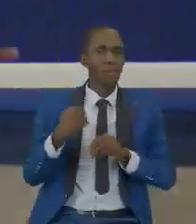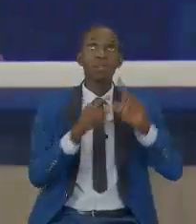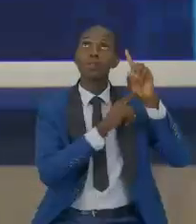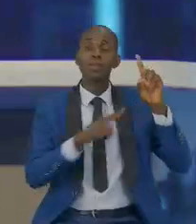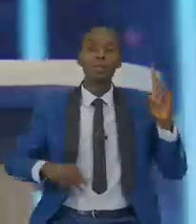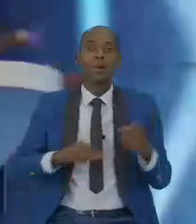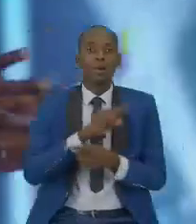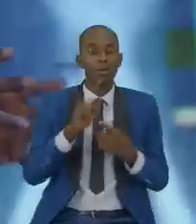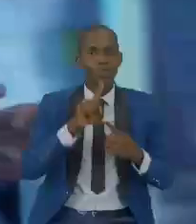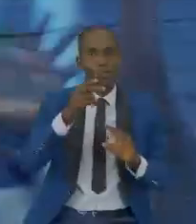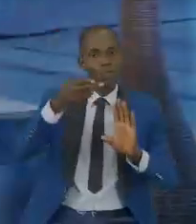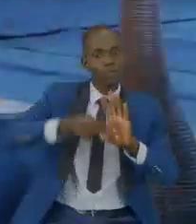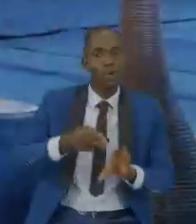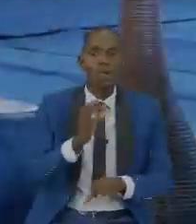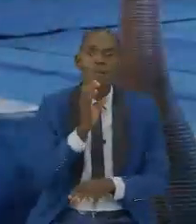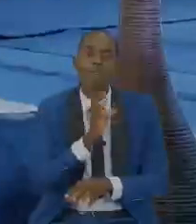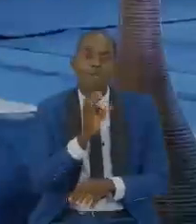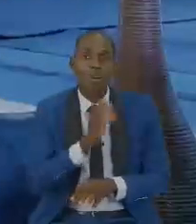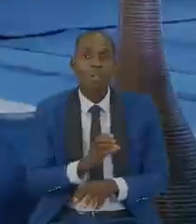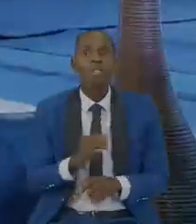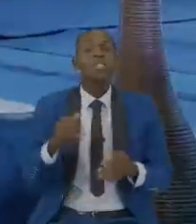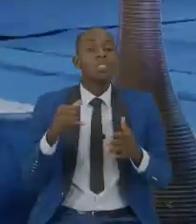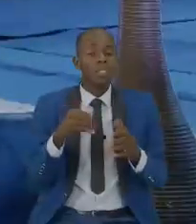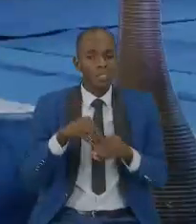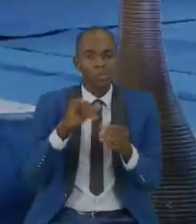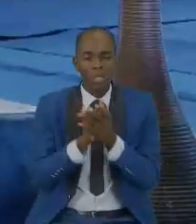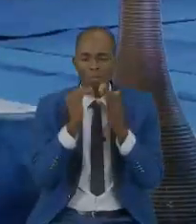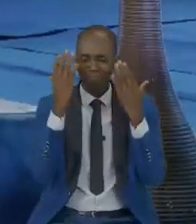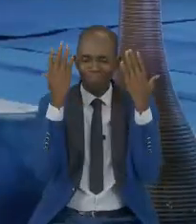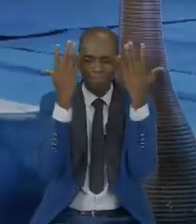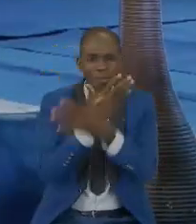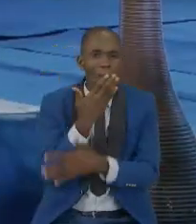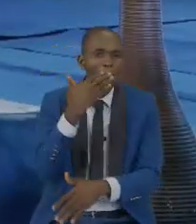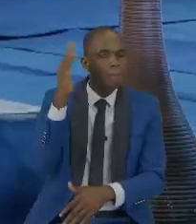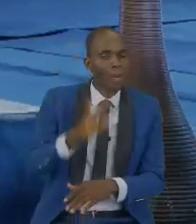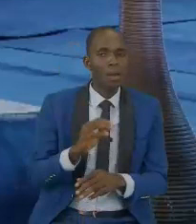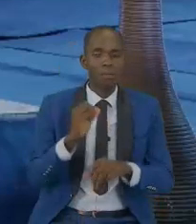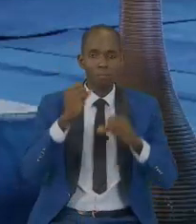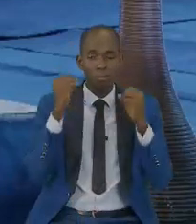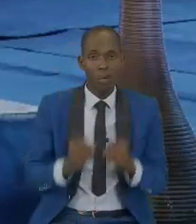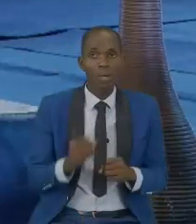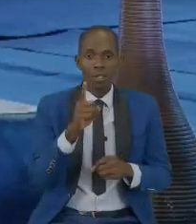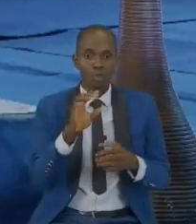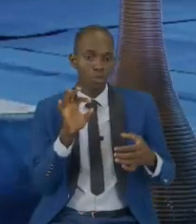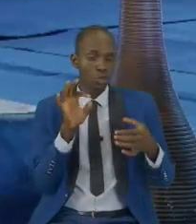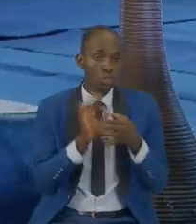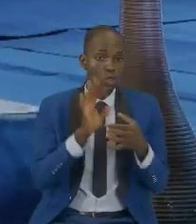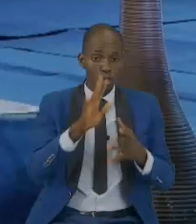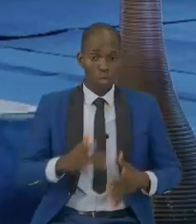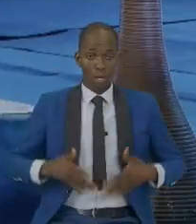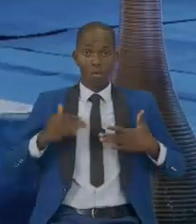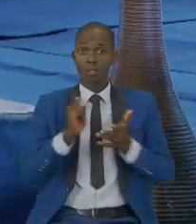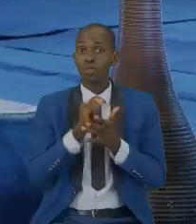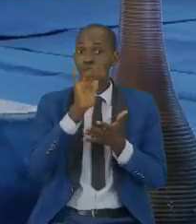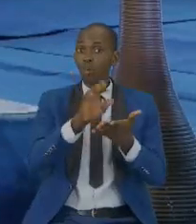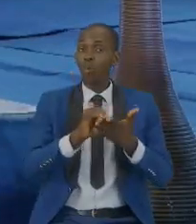into occultism, into dark evil powers, and you join your life, a life created by God, you